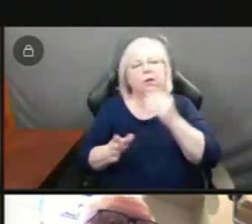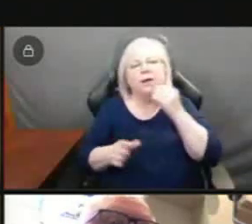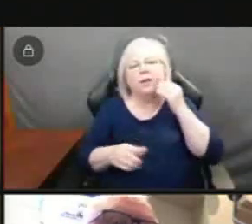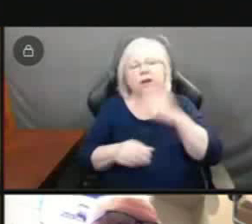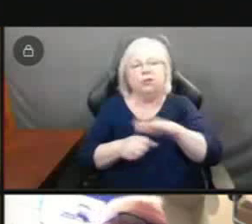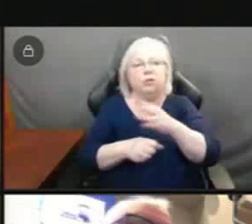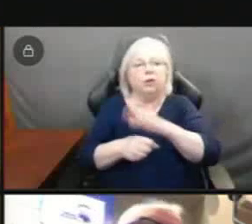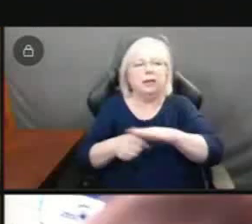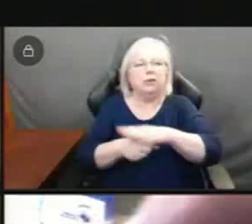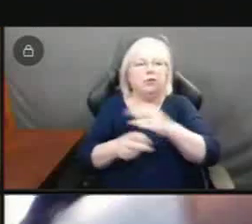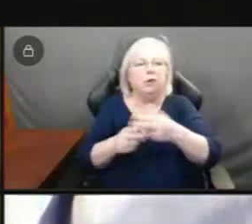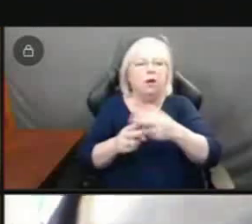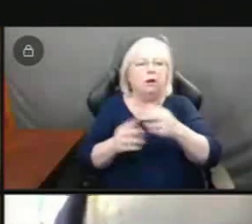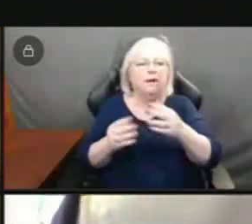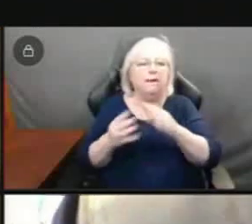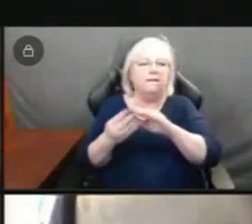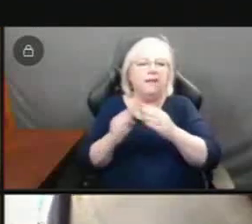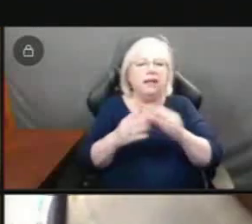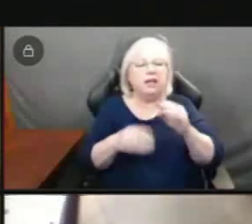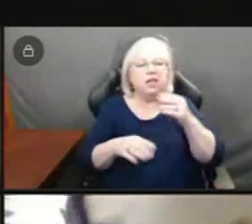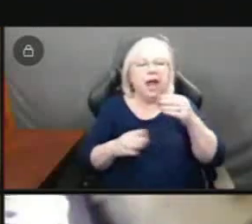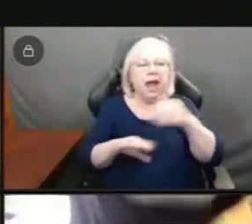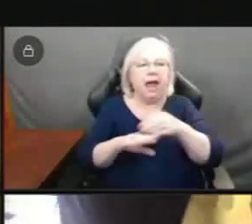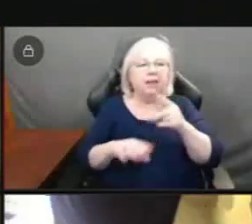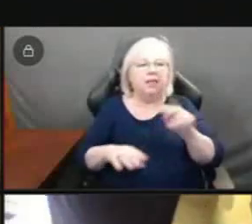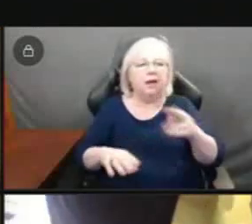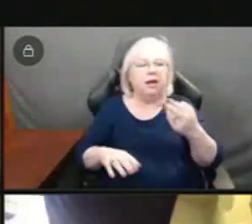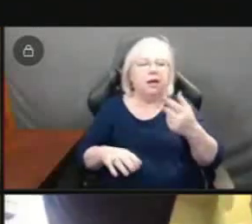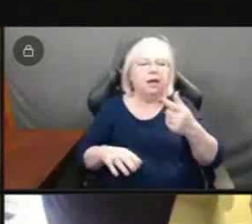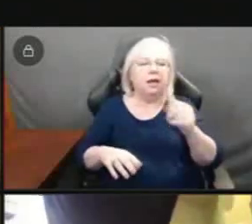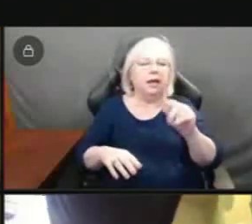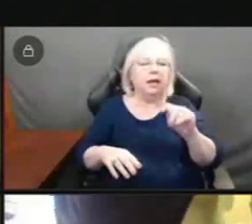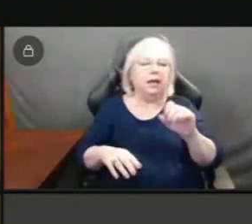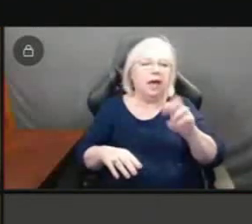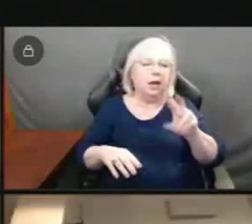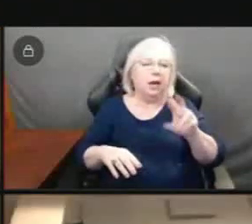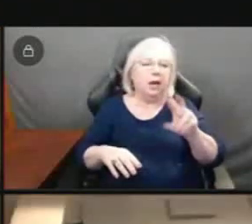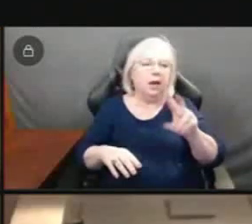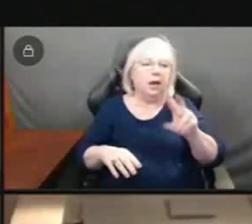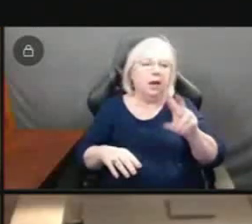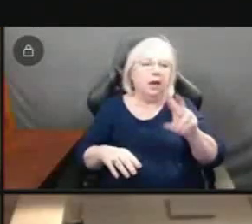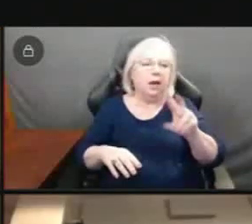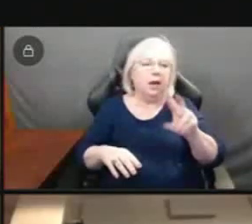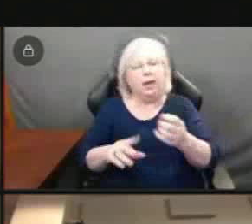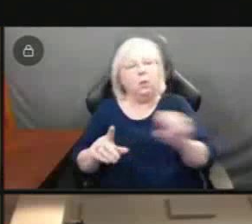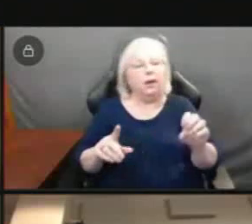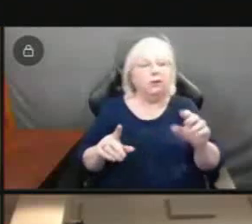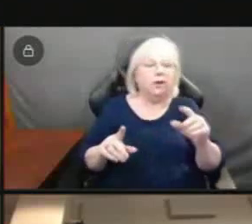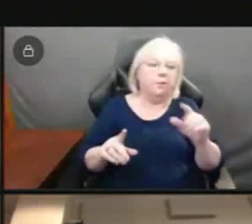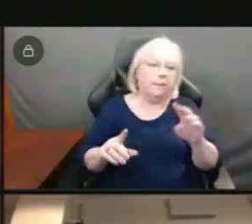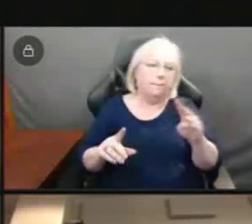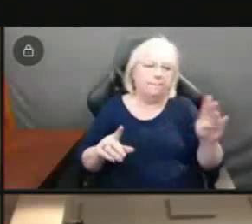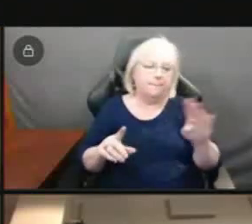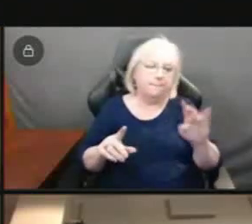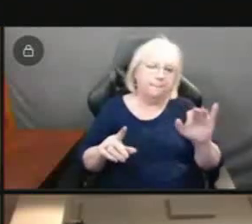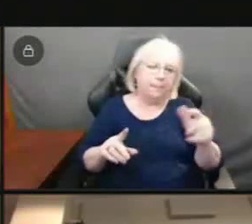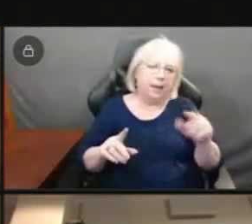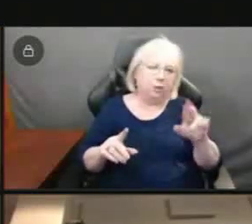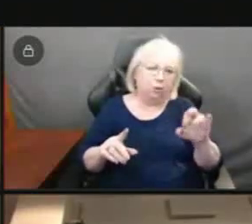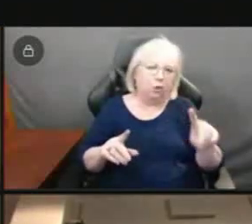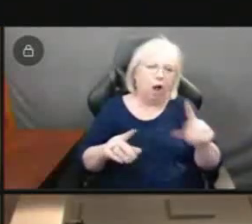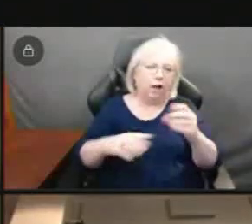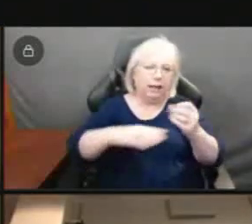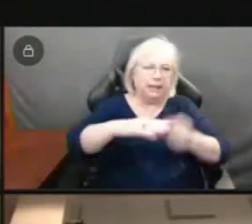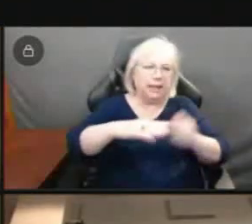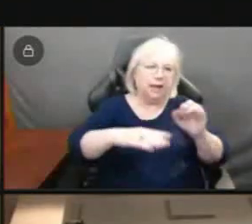district titled Village at the Gateway, Phase 8, PRD, located at the west end of Big Rock Avenue, south of Alexander Road. An ordinance to approve